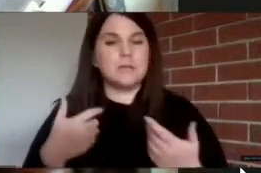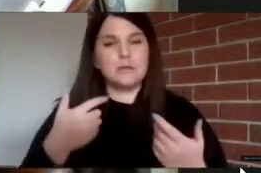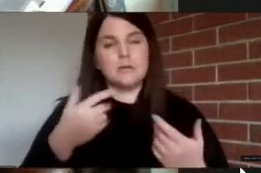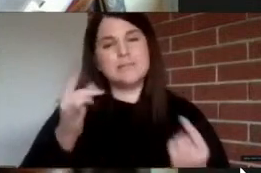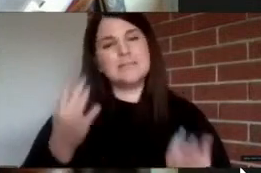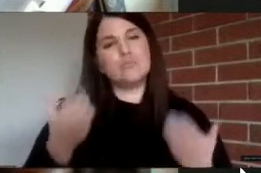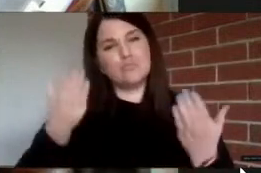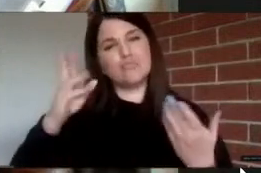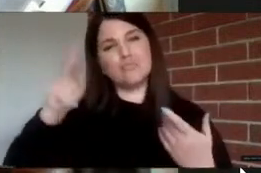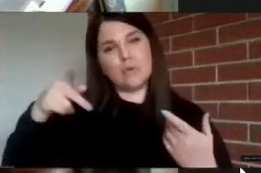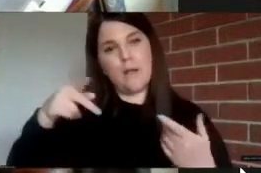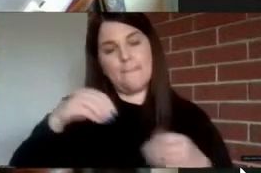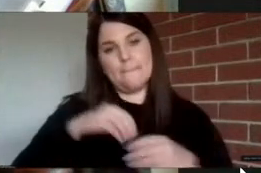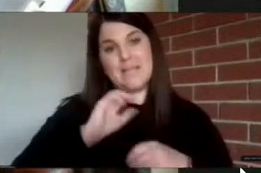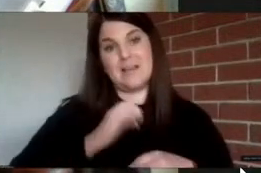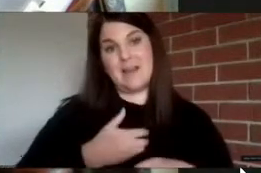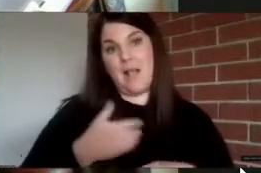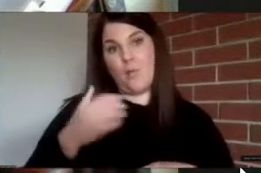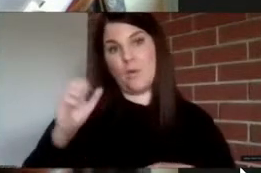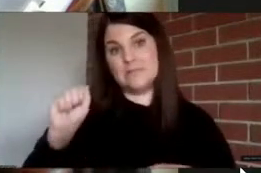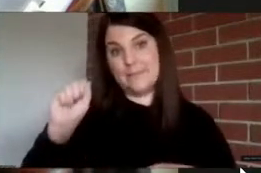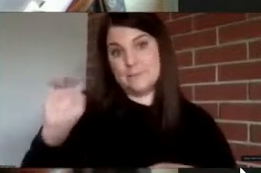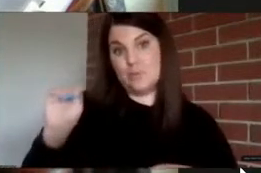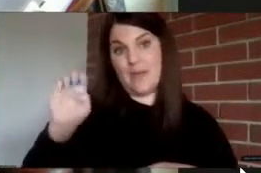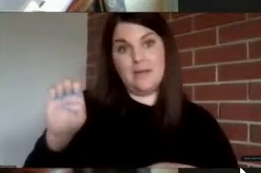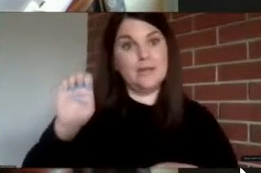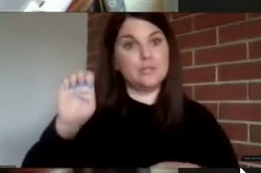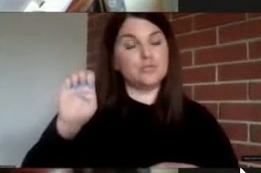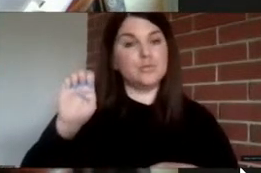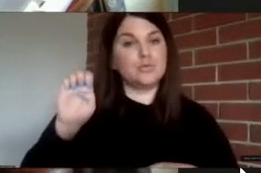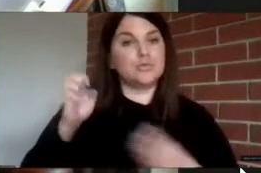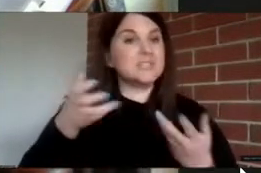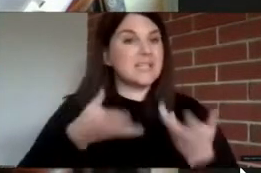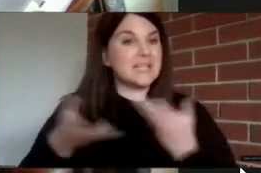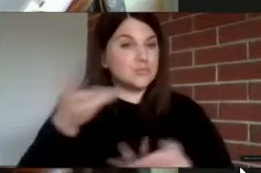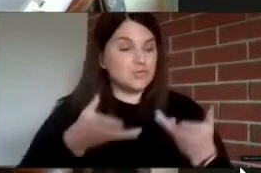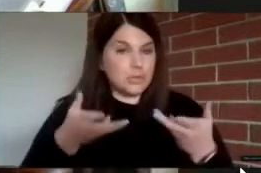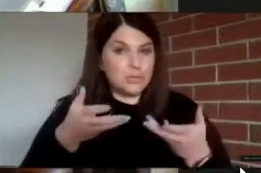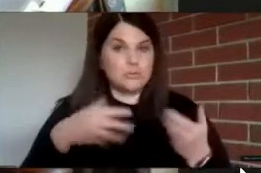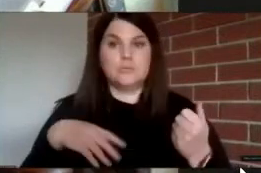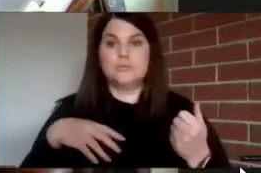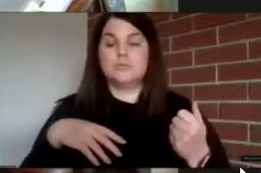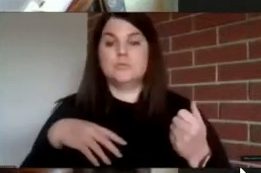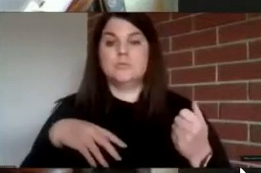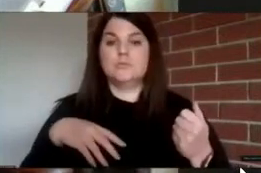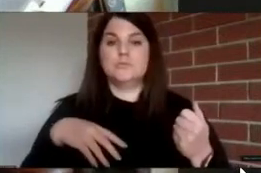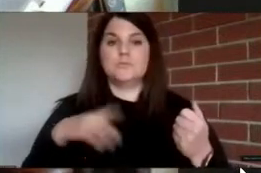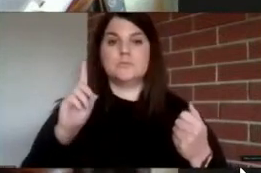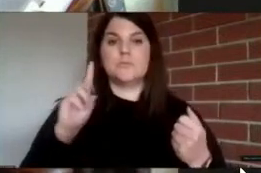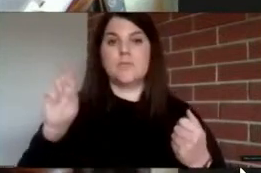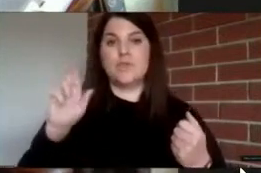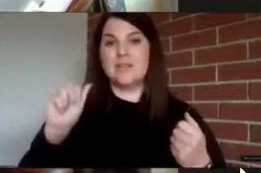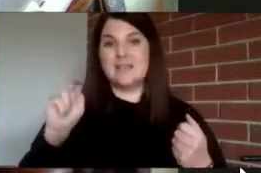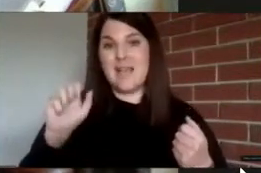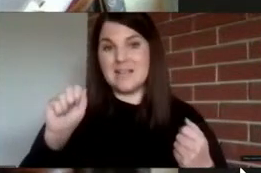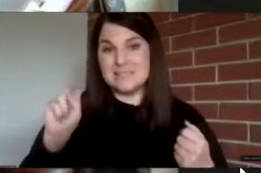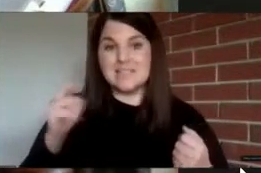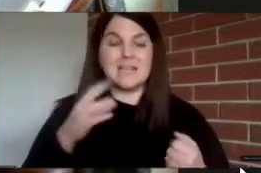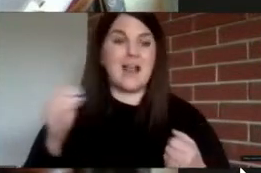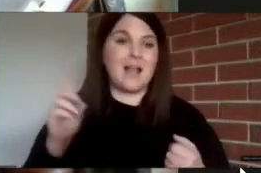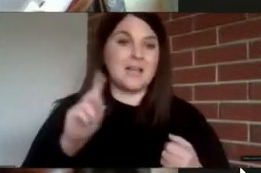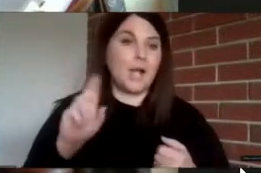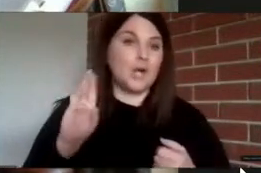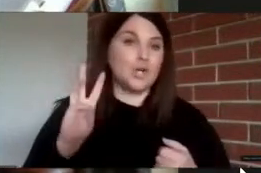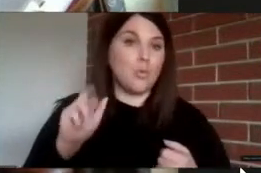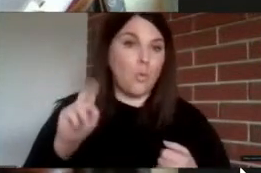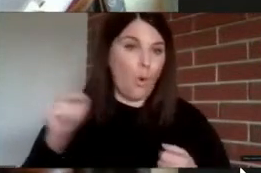subject matter experts interactions that we had. Dr. Spiro Manson, as well as Dr. Donald Warren, brought this